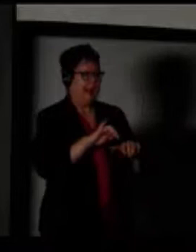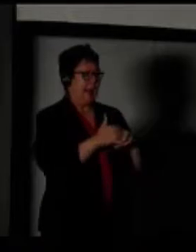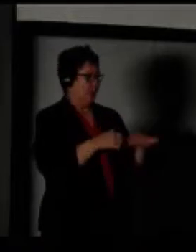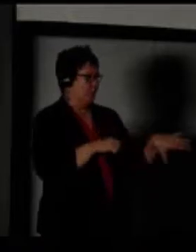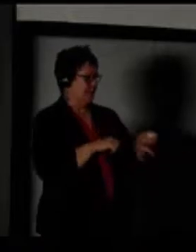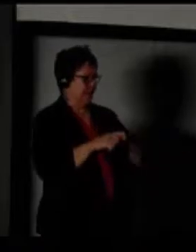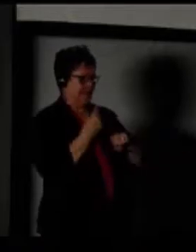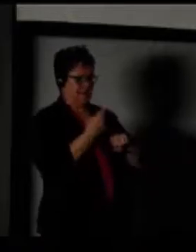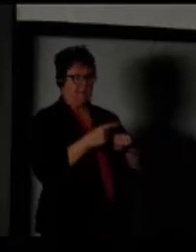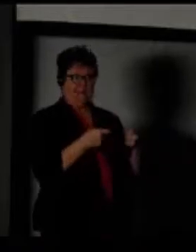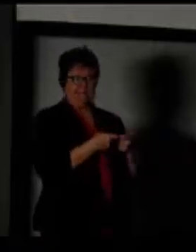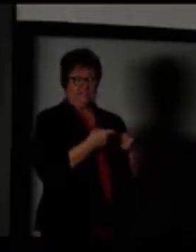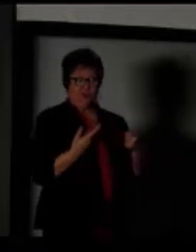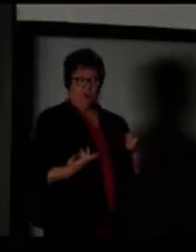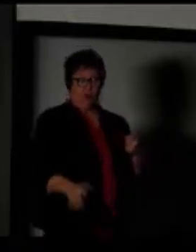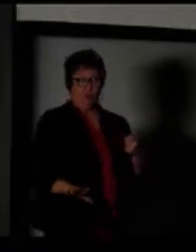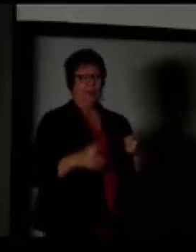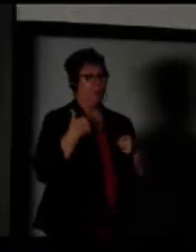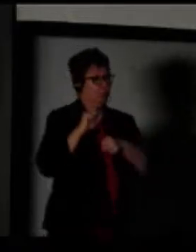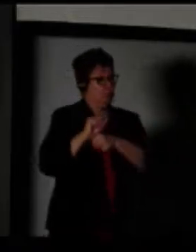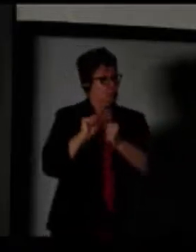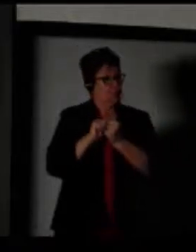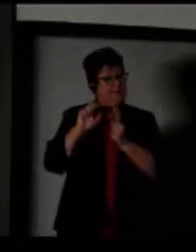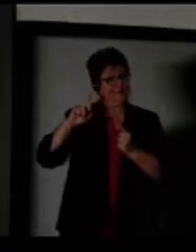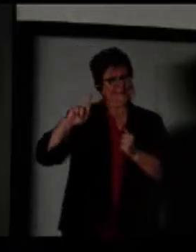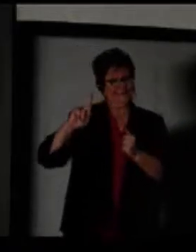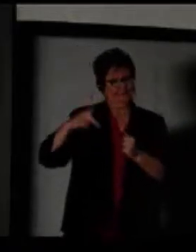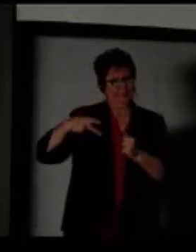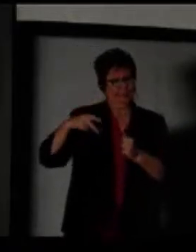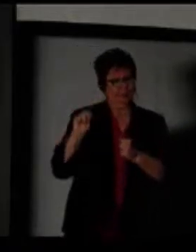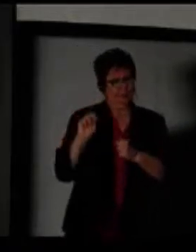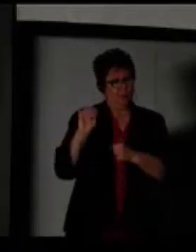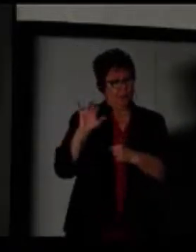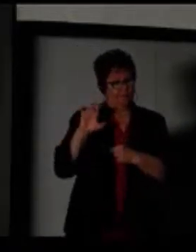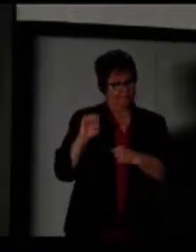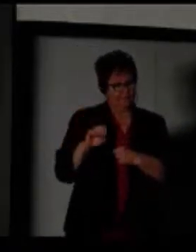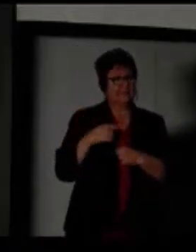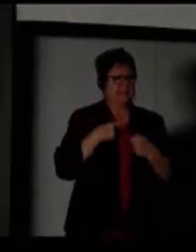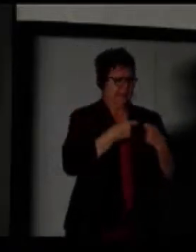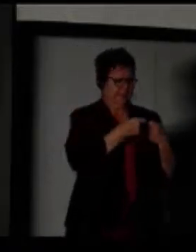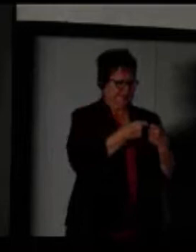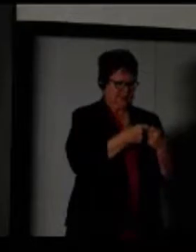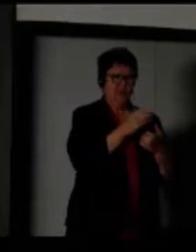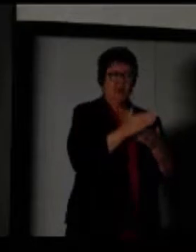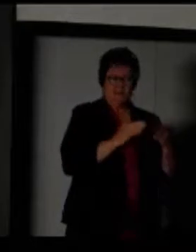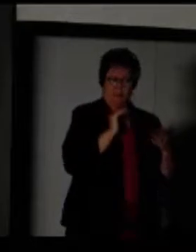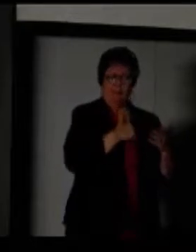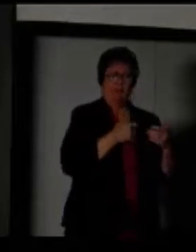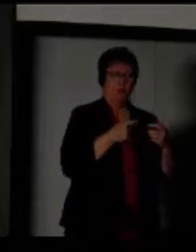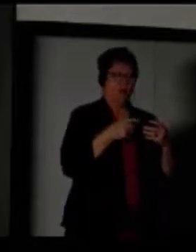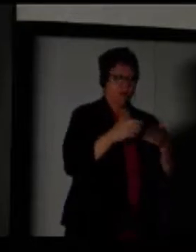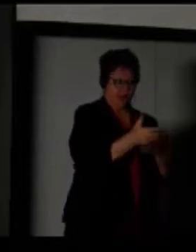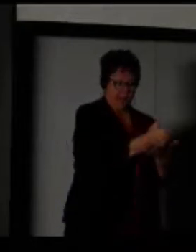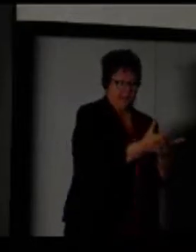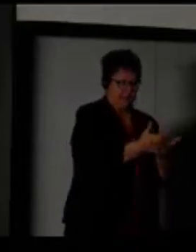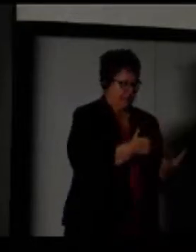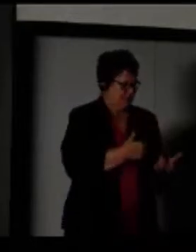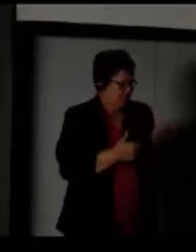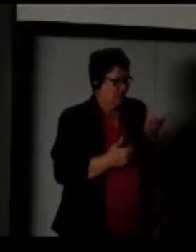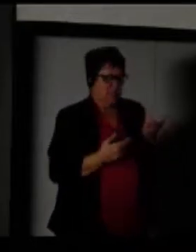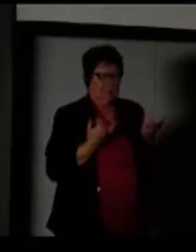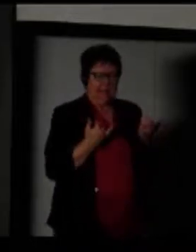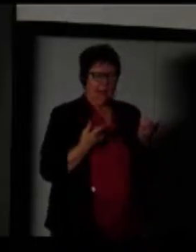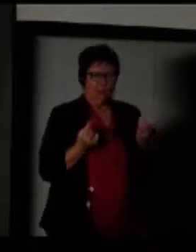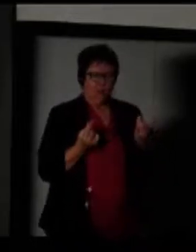that we've digitized? We work with the DPO office and we digitize some of our collection. And the question is, what do you do with it